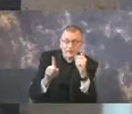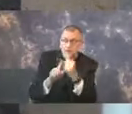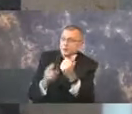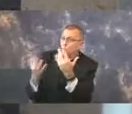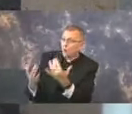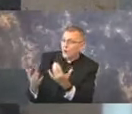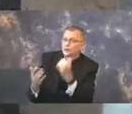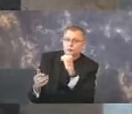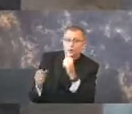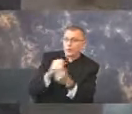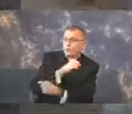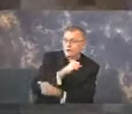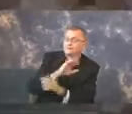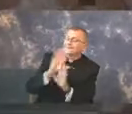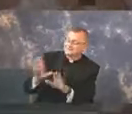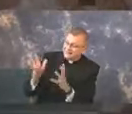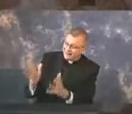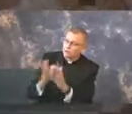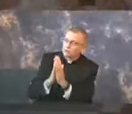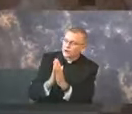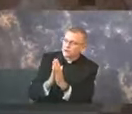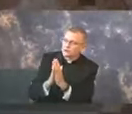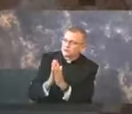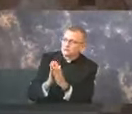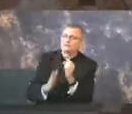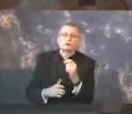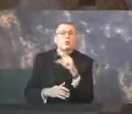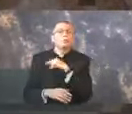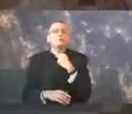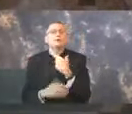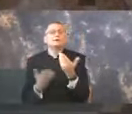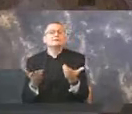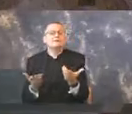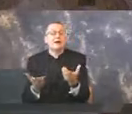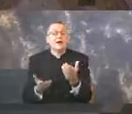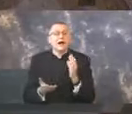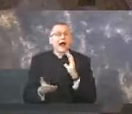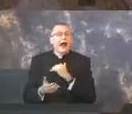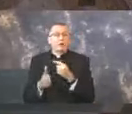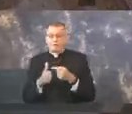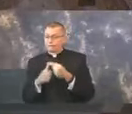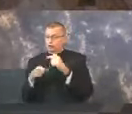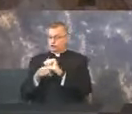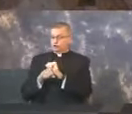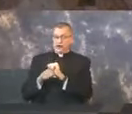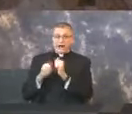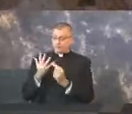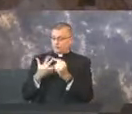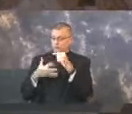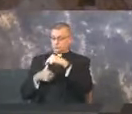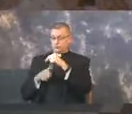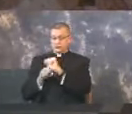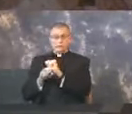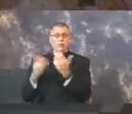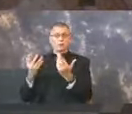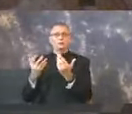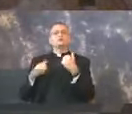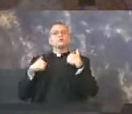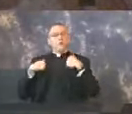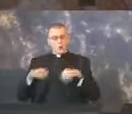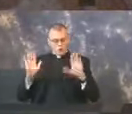test. Brothers, our first task at this moment is to offer our spiritual lives to Christ on behalf of the